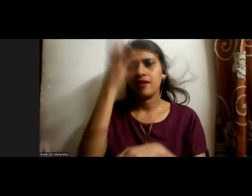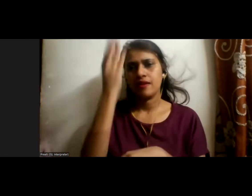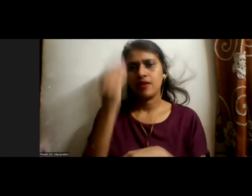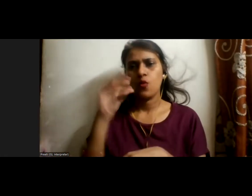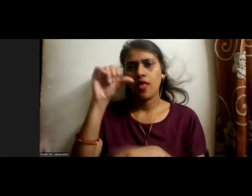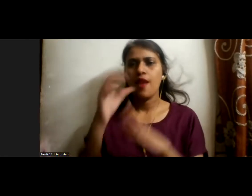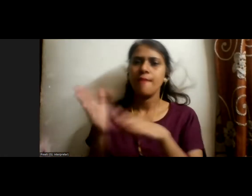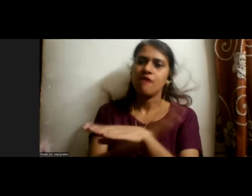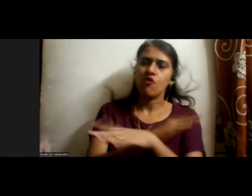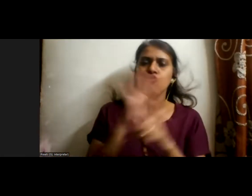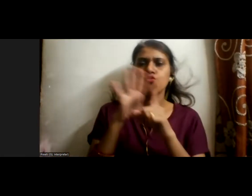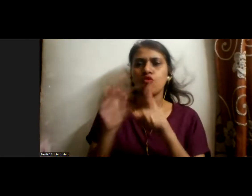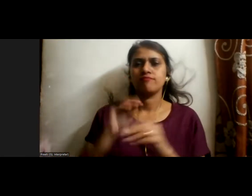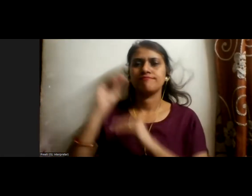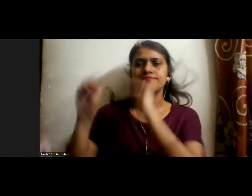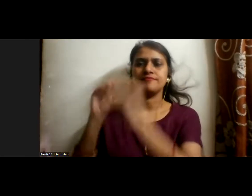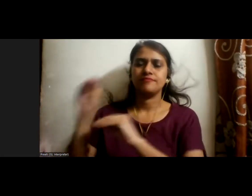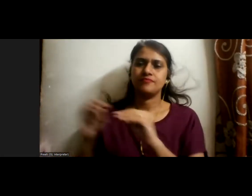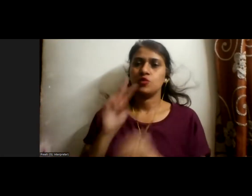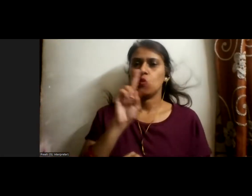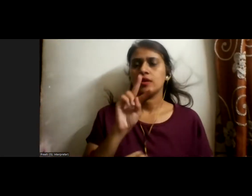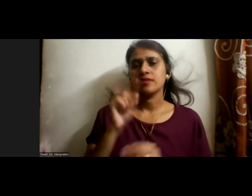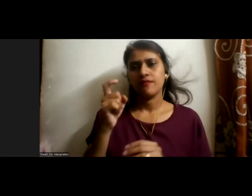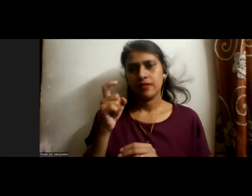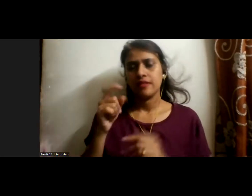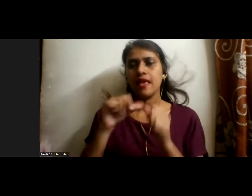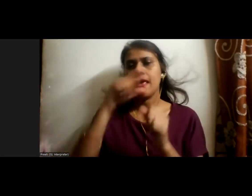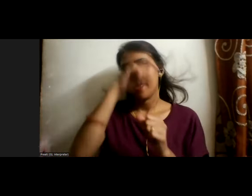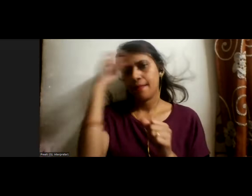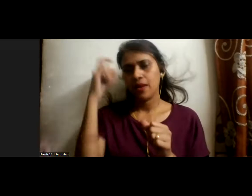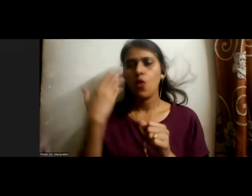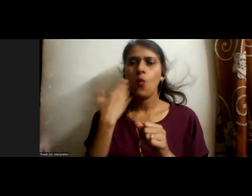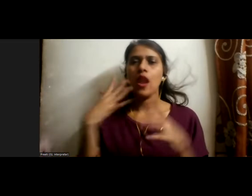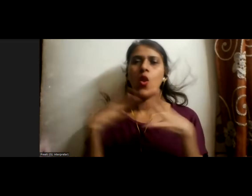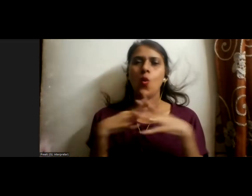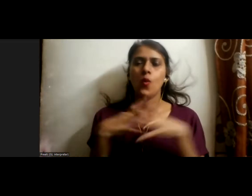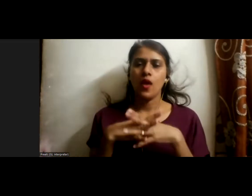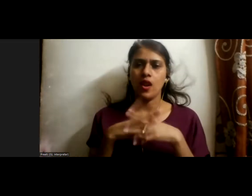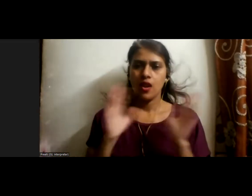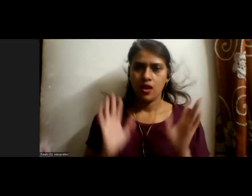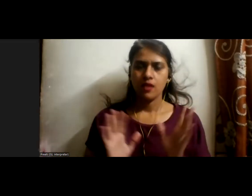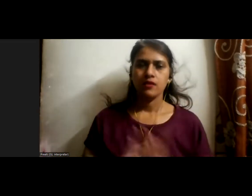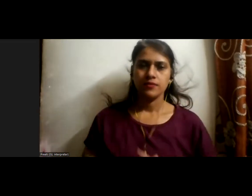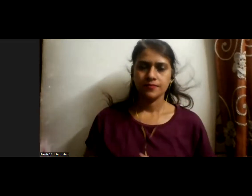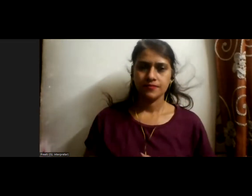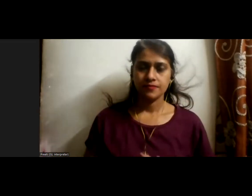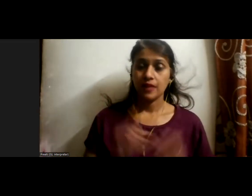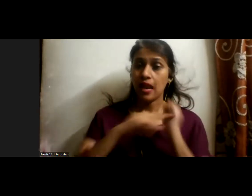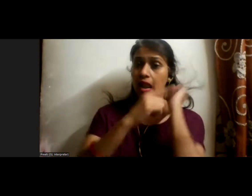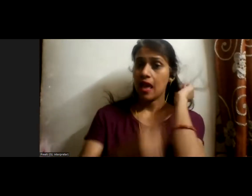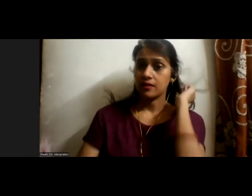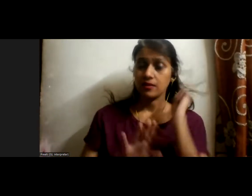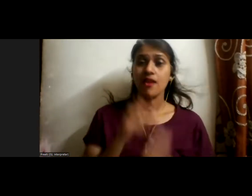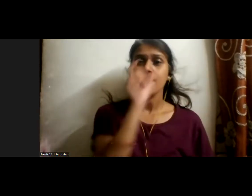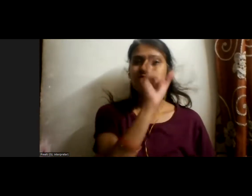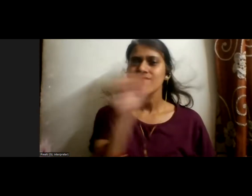If there is a delay in that, then marks will be deducted and your assignments may not be accepted. Someone has asked if the word limit